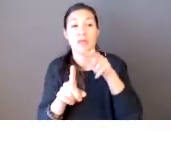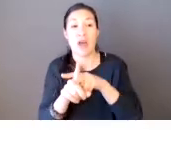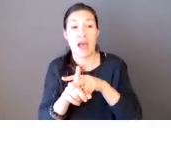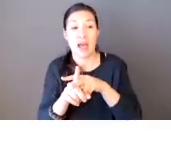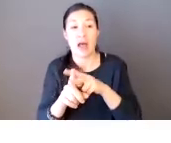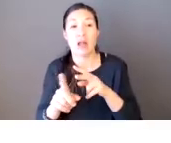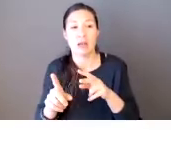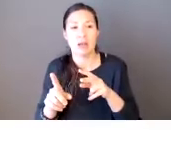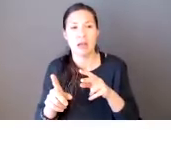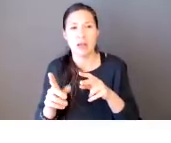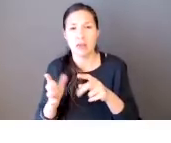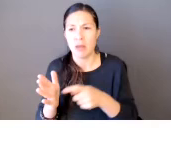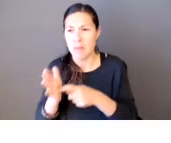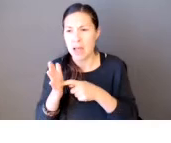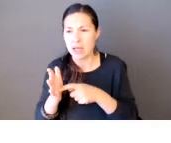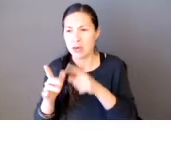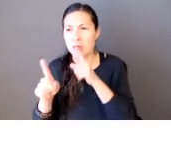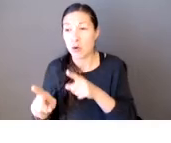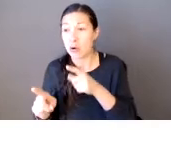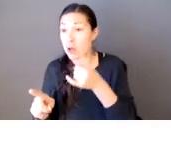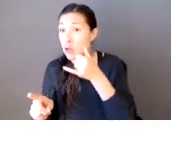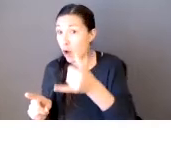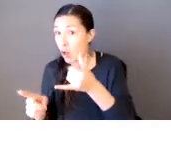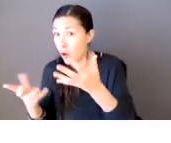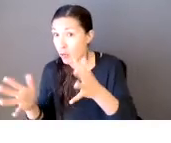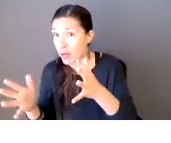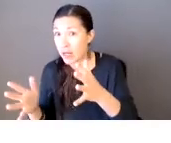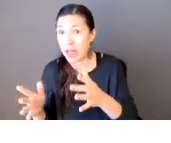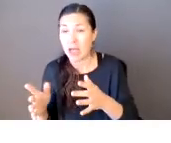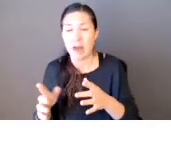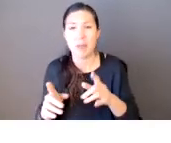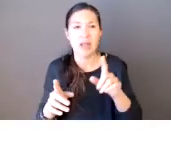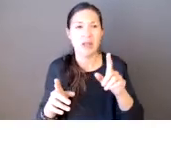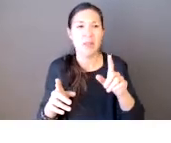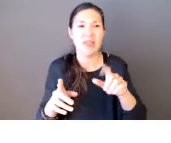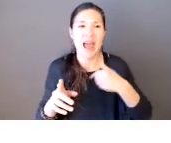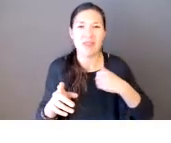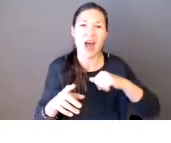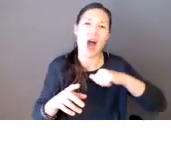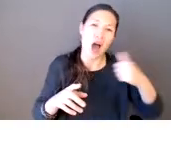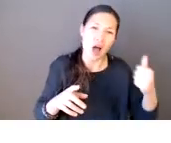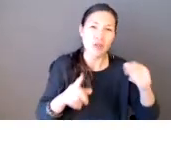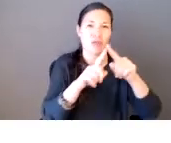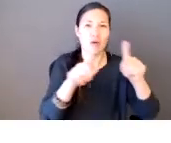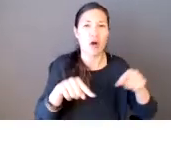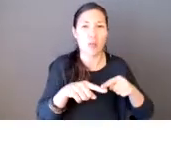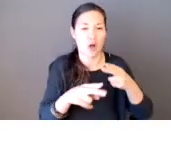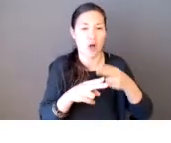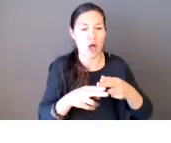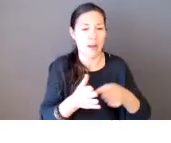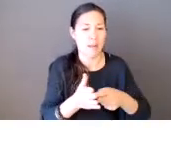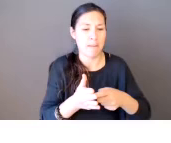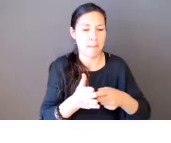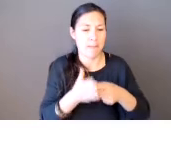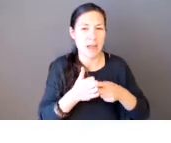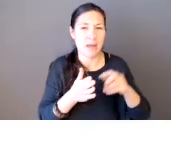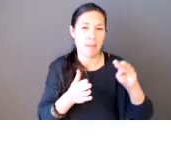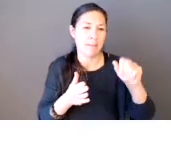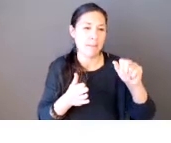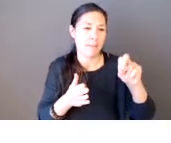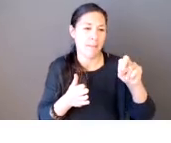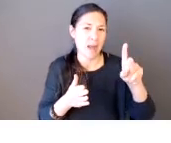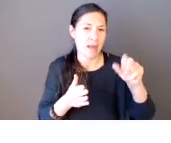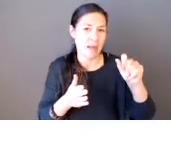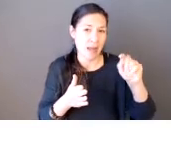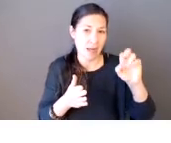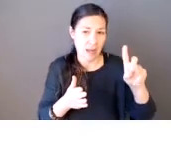report. And we can't delete them. So, it's harder for us to deal with that situation. But